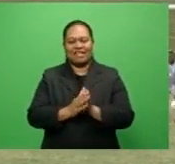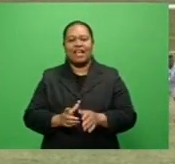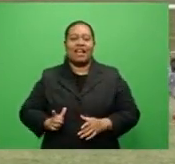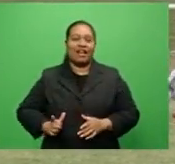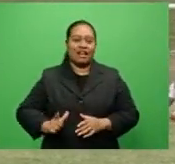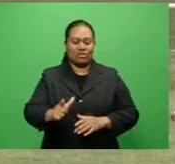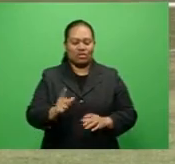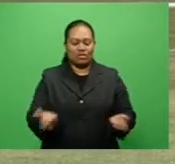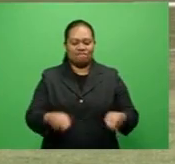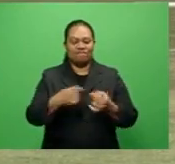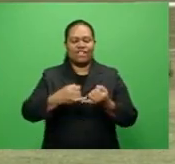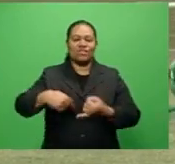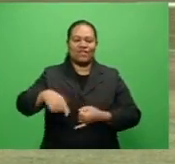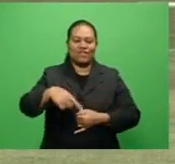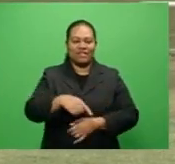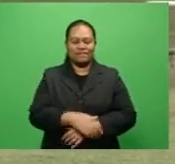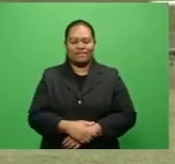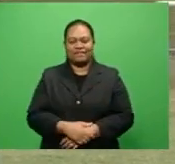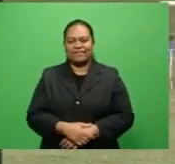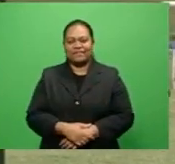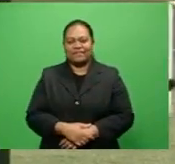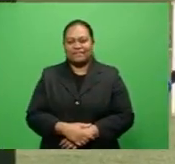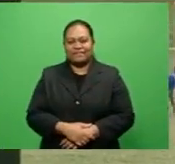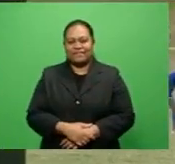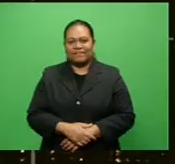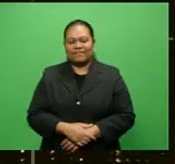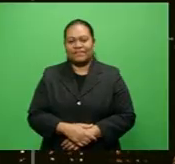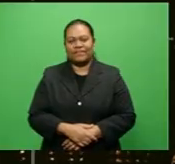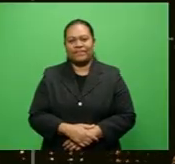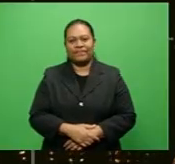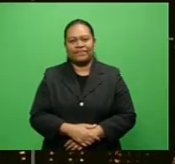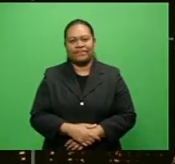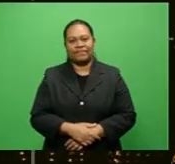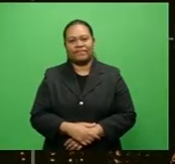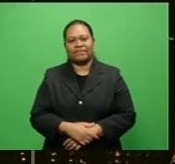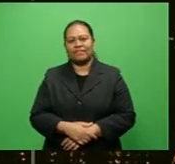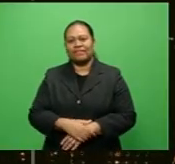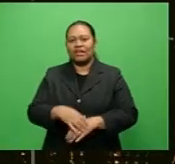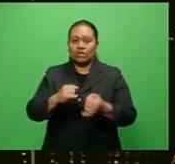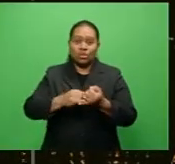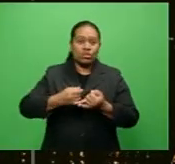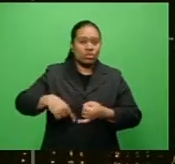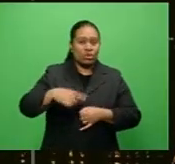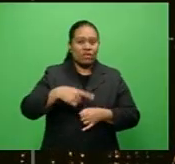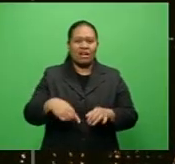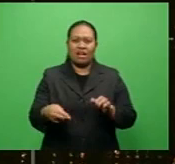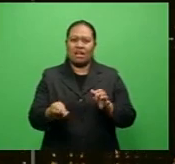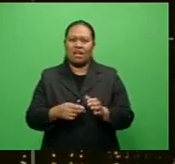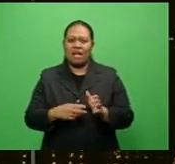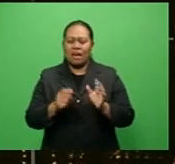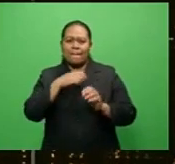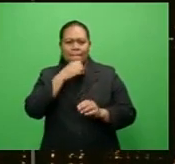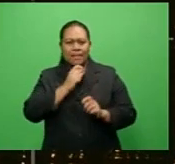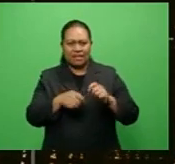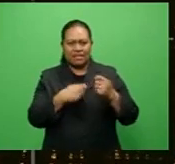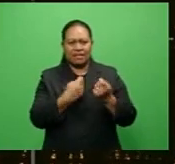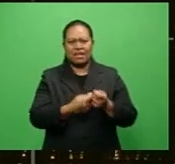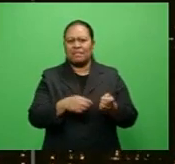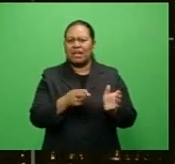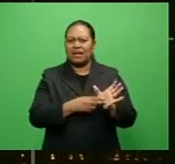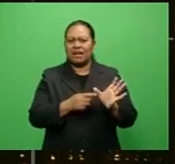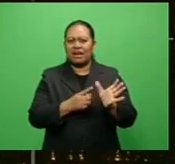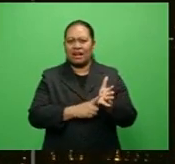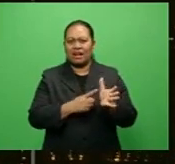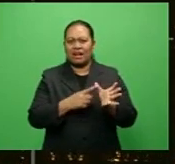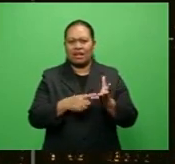meets Suva. Philippa Naikasu, FBC Sports. Foval Suva striker Sairusi Nalambu made a great comeback after